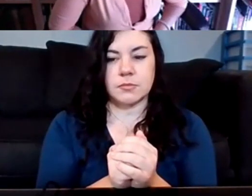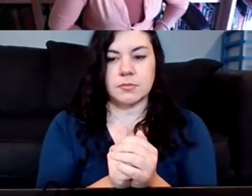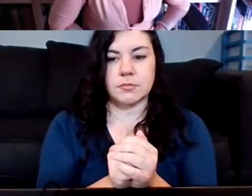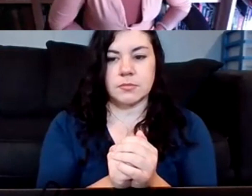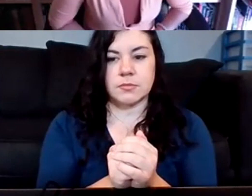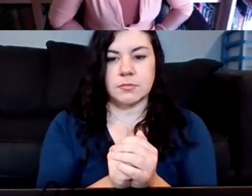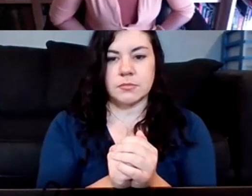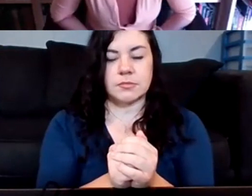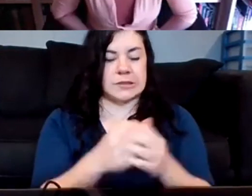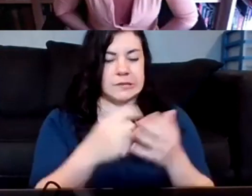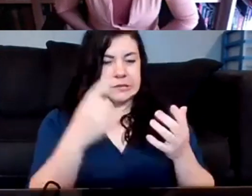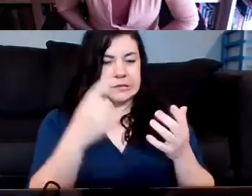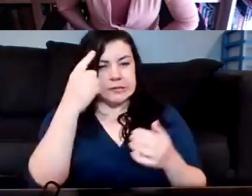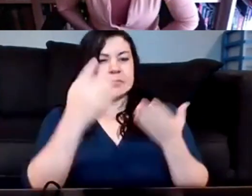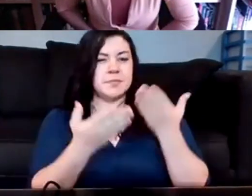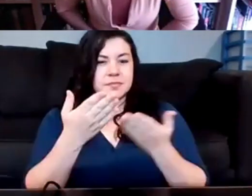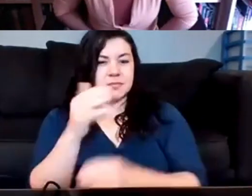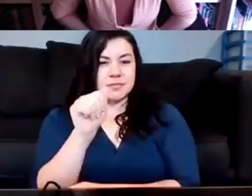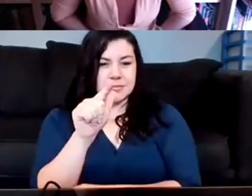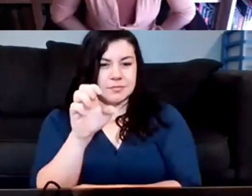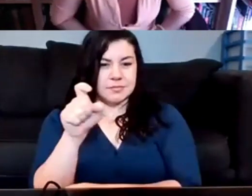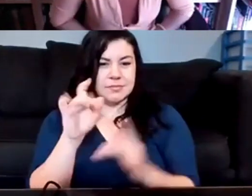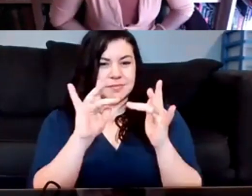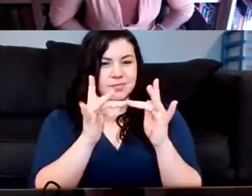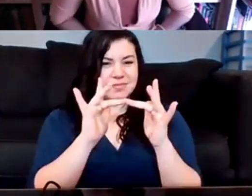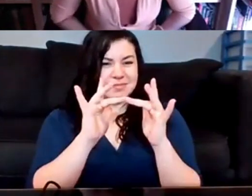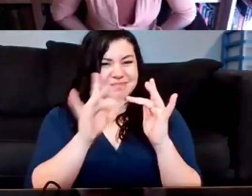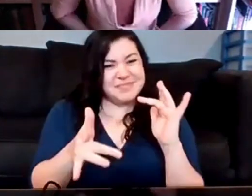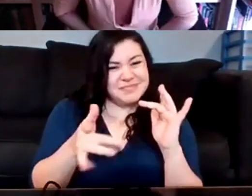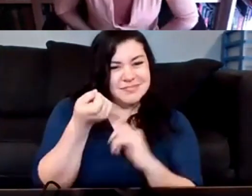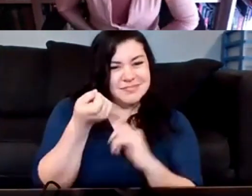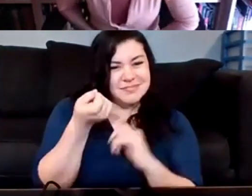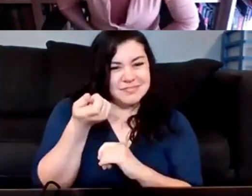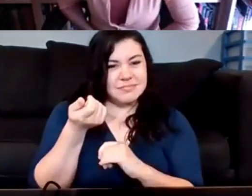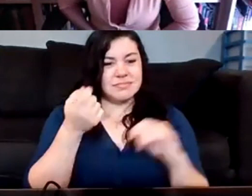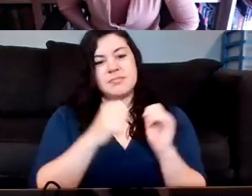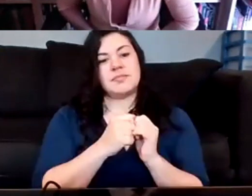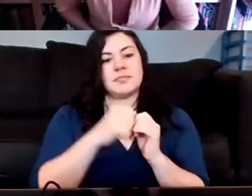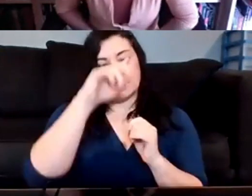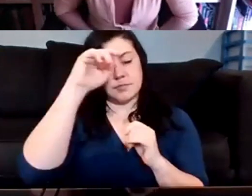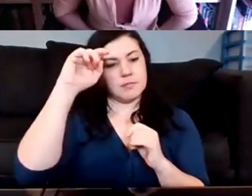Thinking maybe Alex's internet has stalled. There it is.